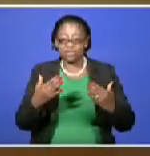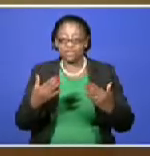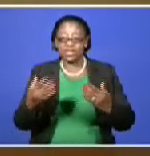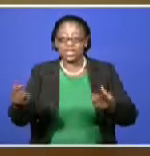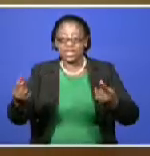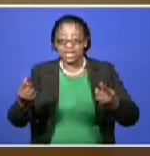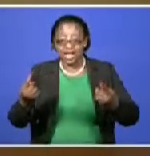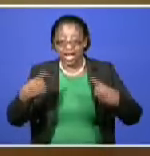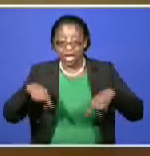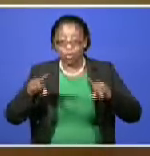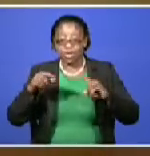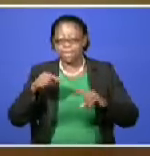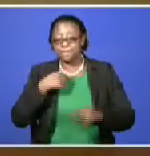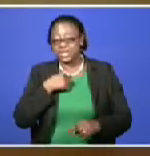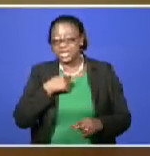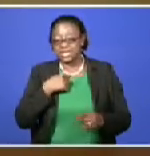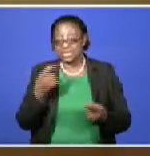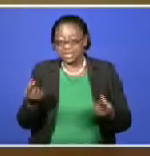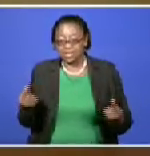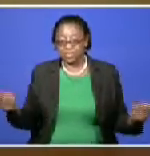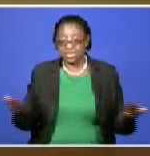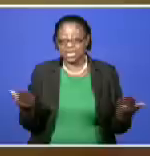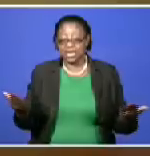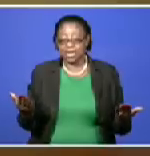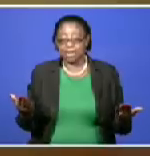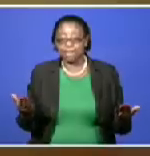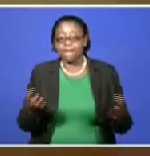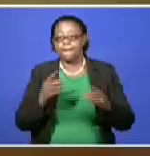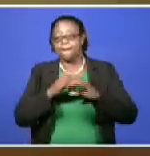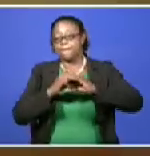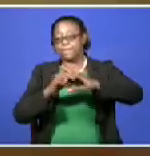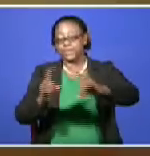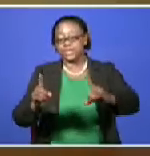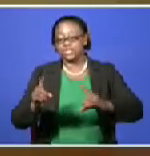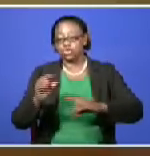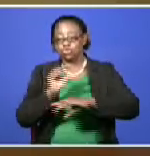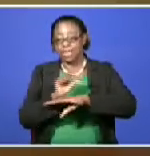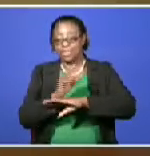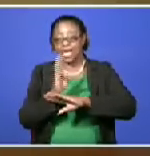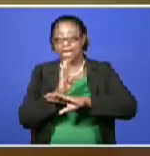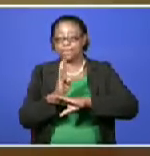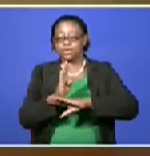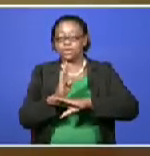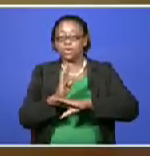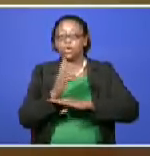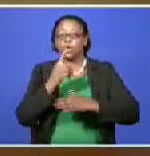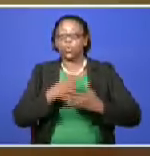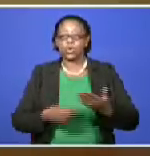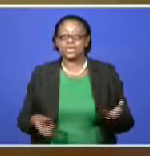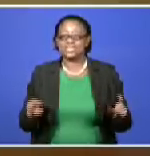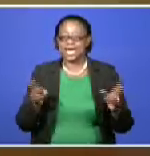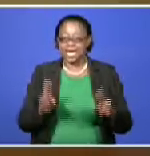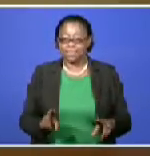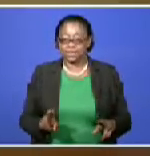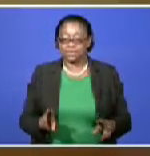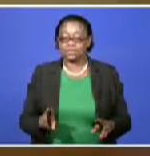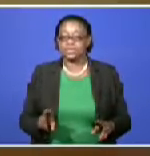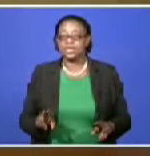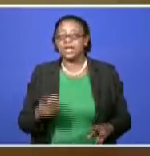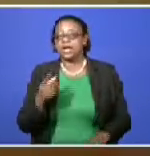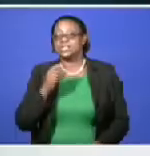provide some update for the community in Grand Bahama on what really has become a very serious